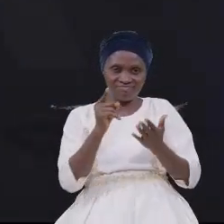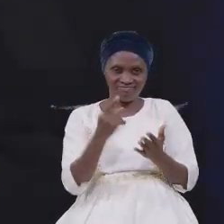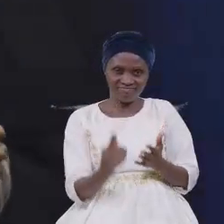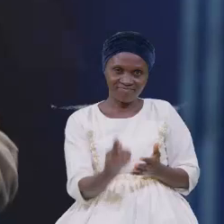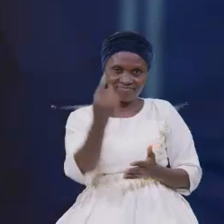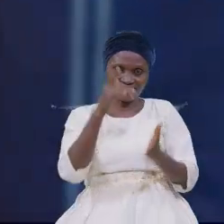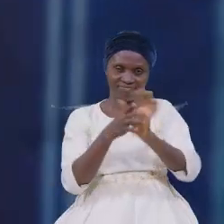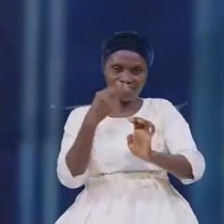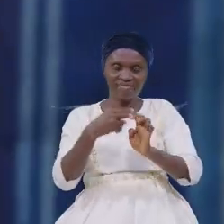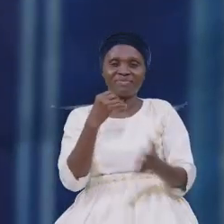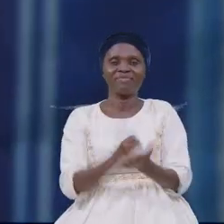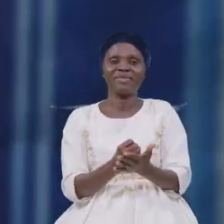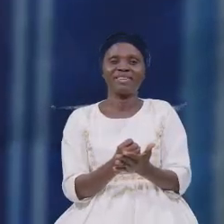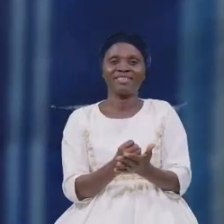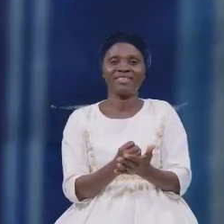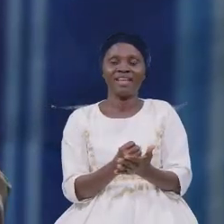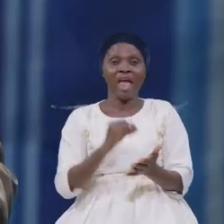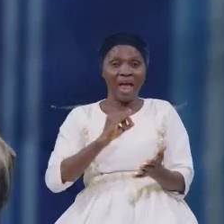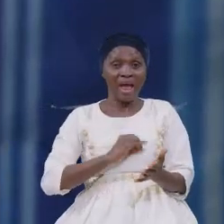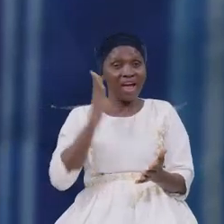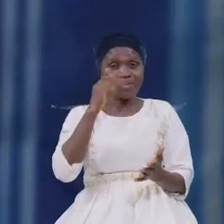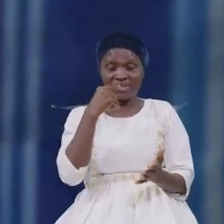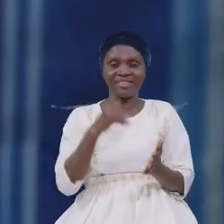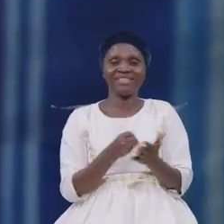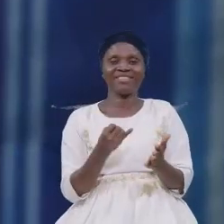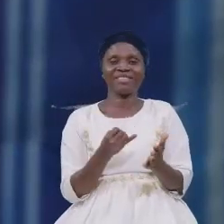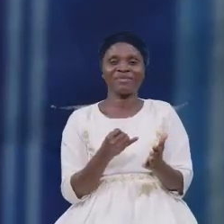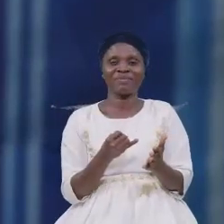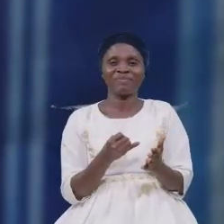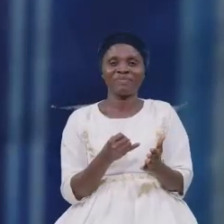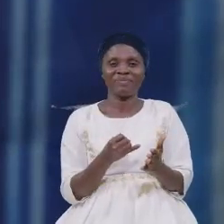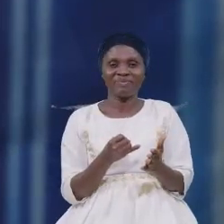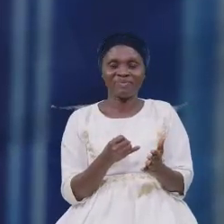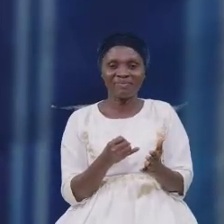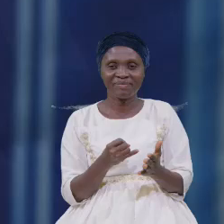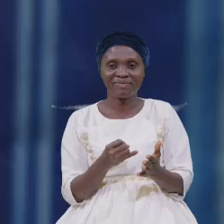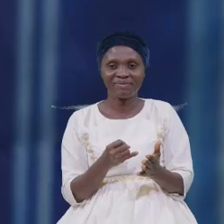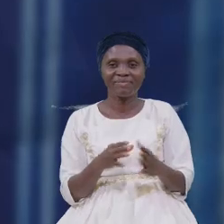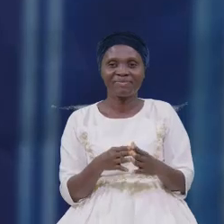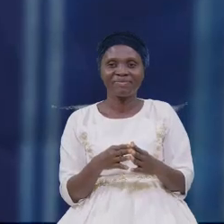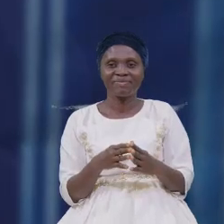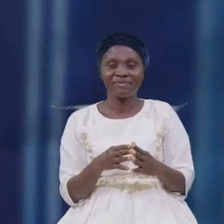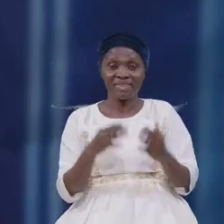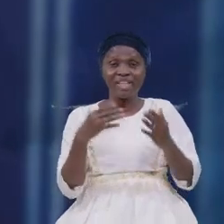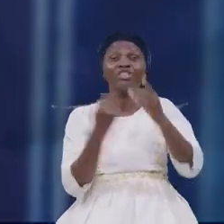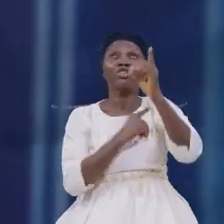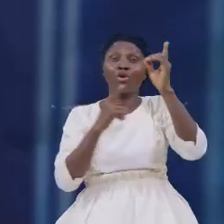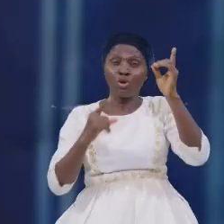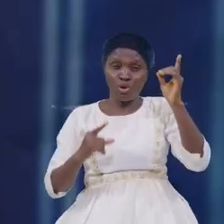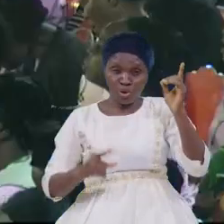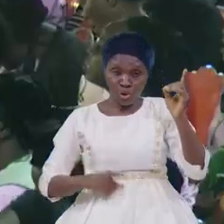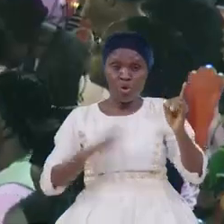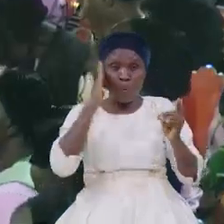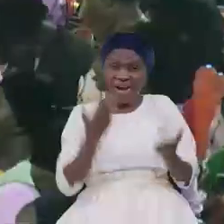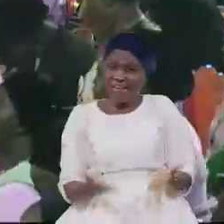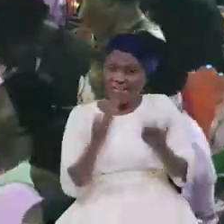I'm going to say it again so you can have the proper response. The Lord will raise you